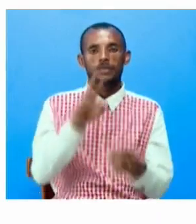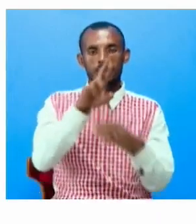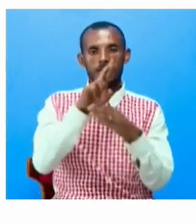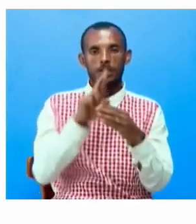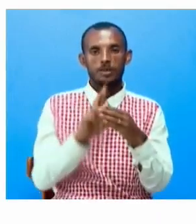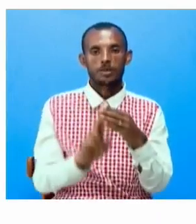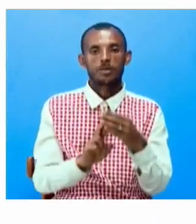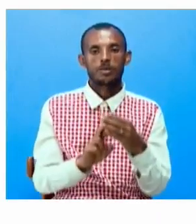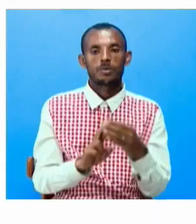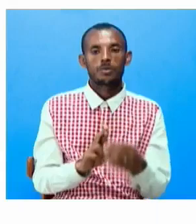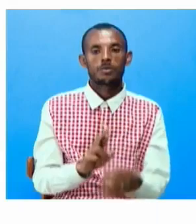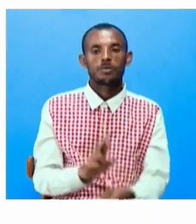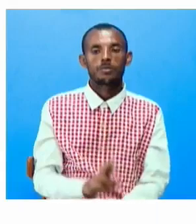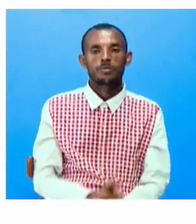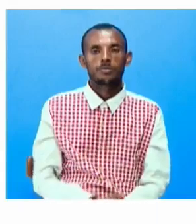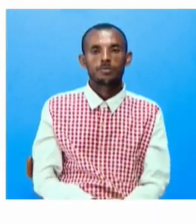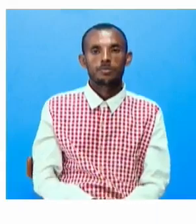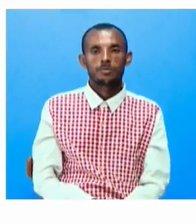ratio